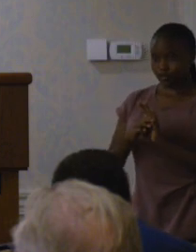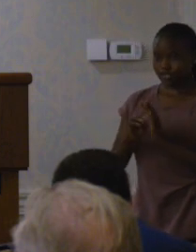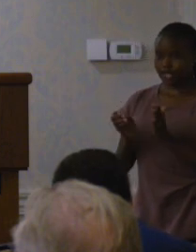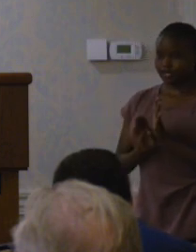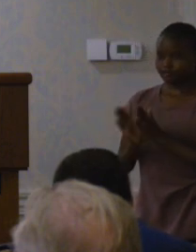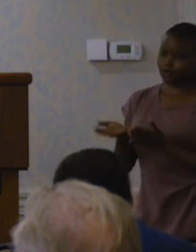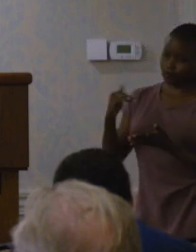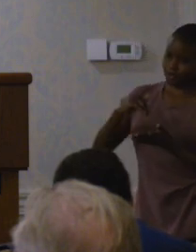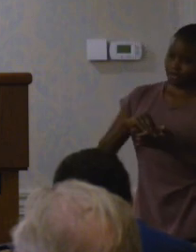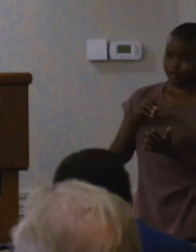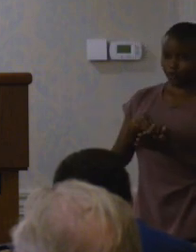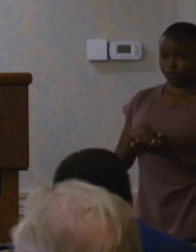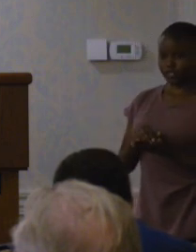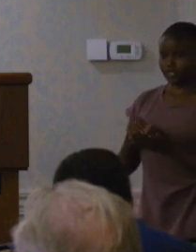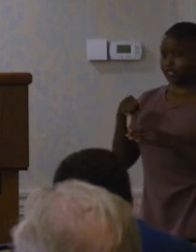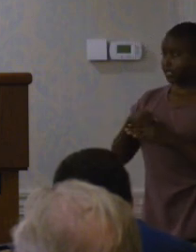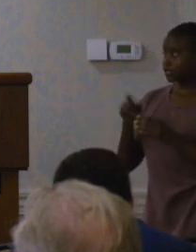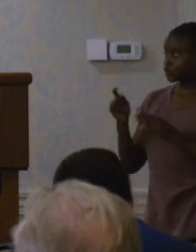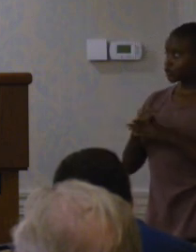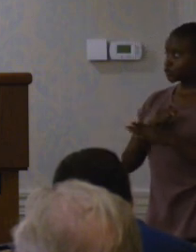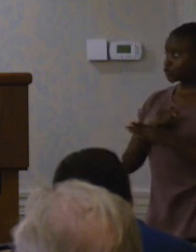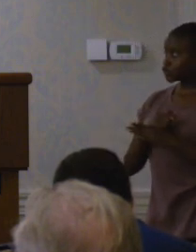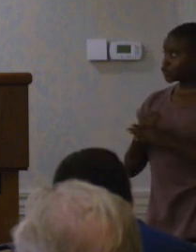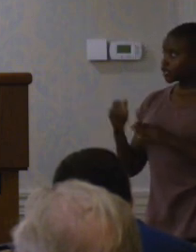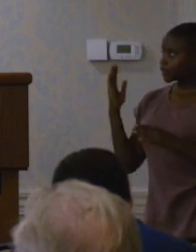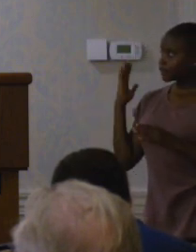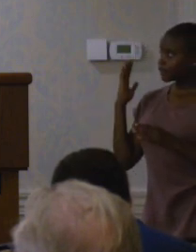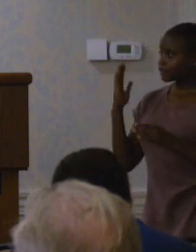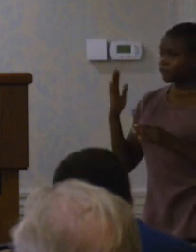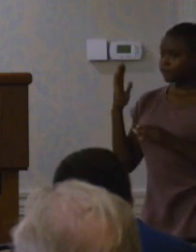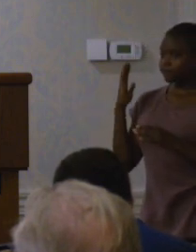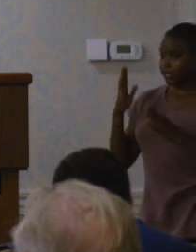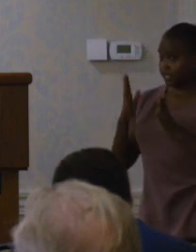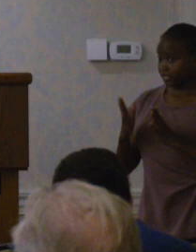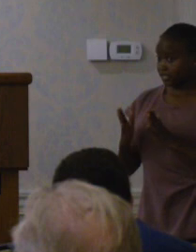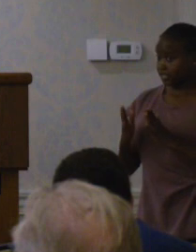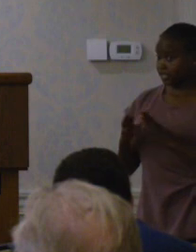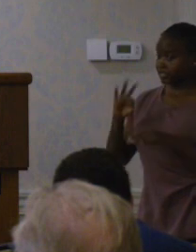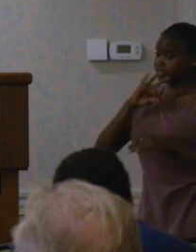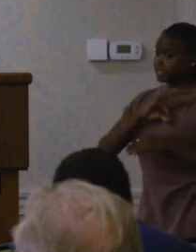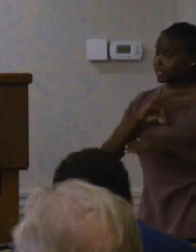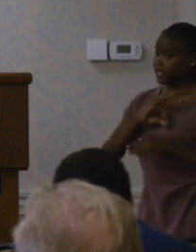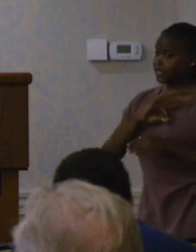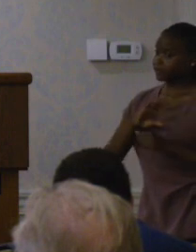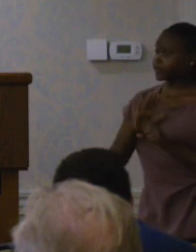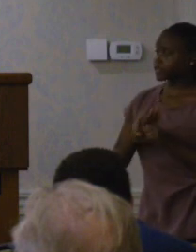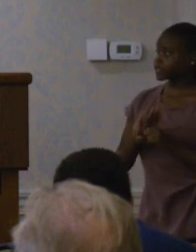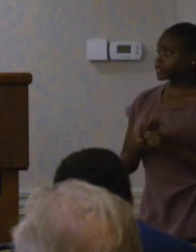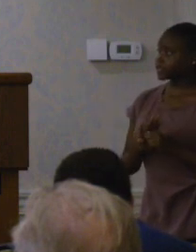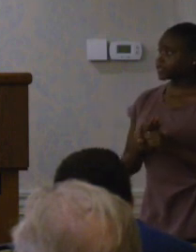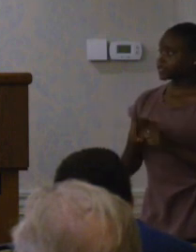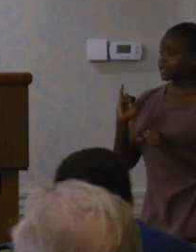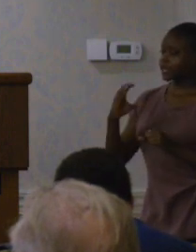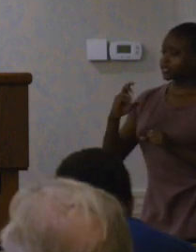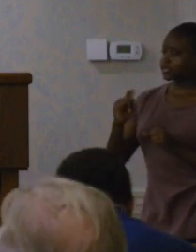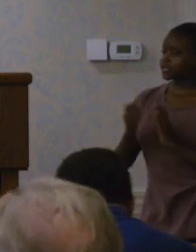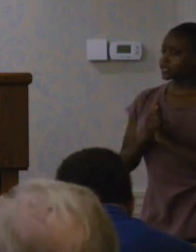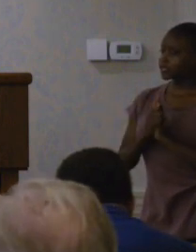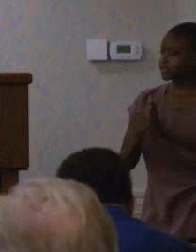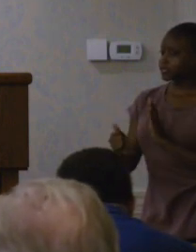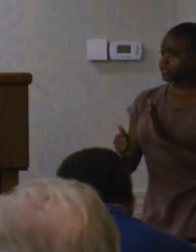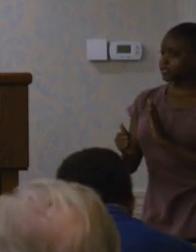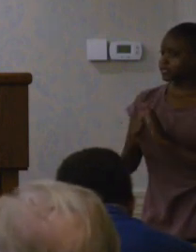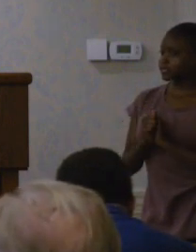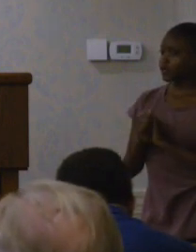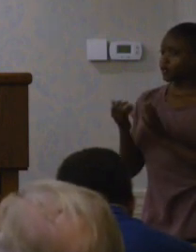content. You need to also train facilitators. You need to invest in ICT skills of